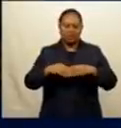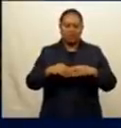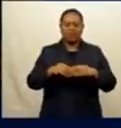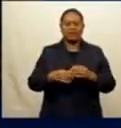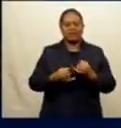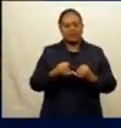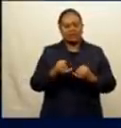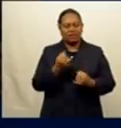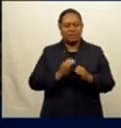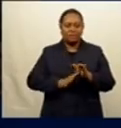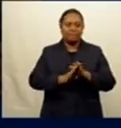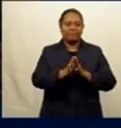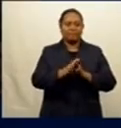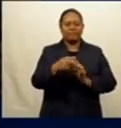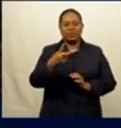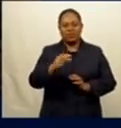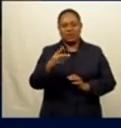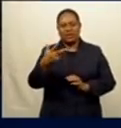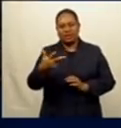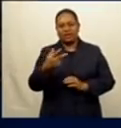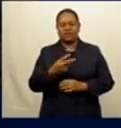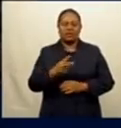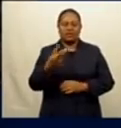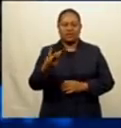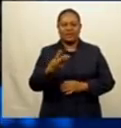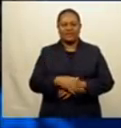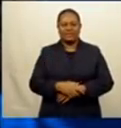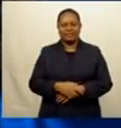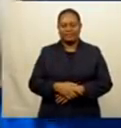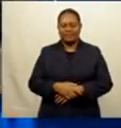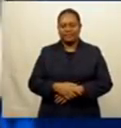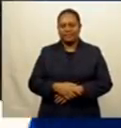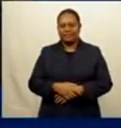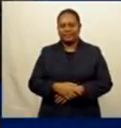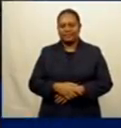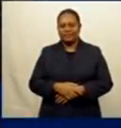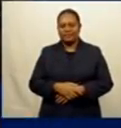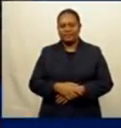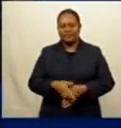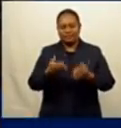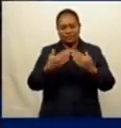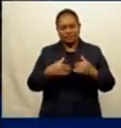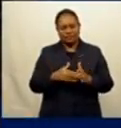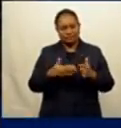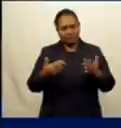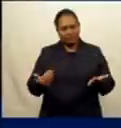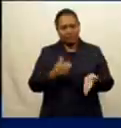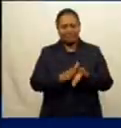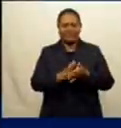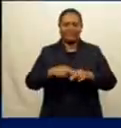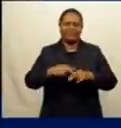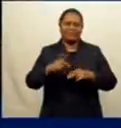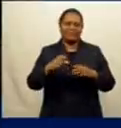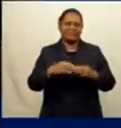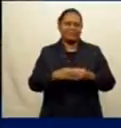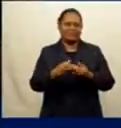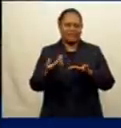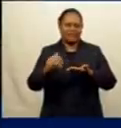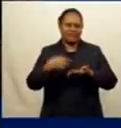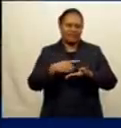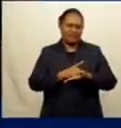silver was also up at $28.23 per ounce. And we now join Gary from HFC Bank to give us the